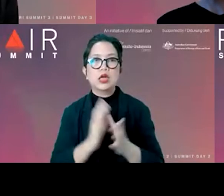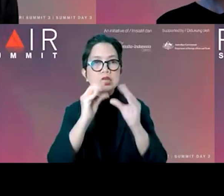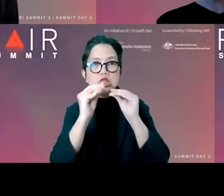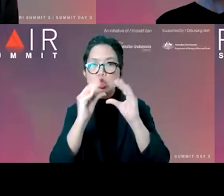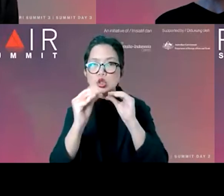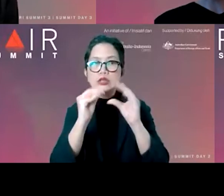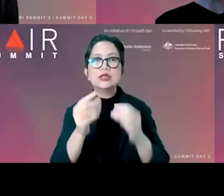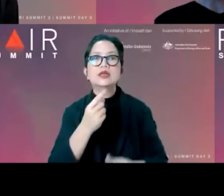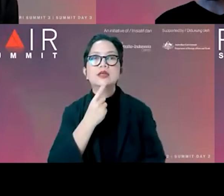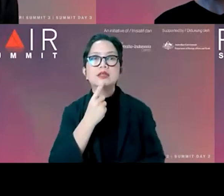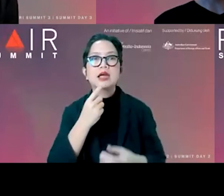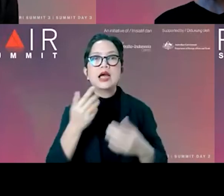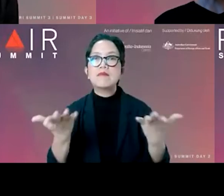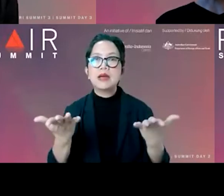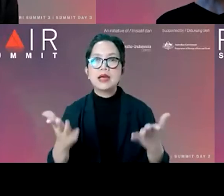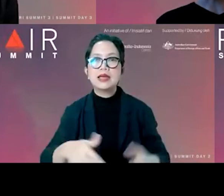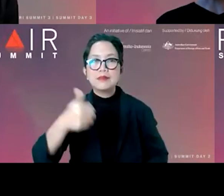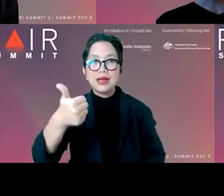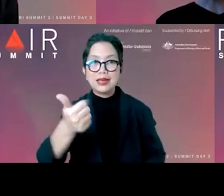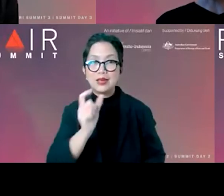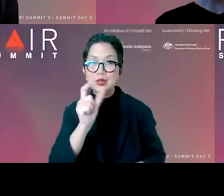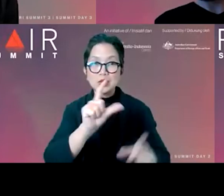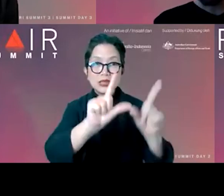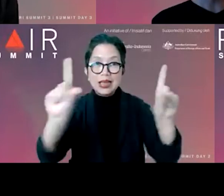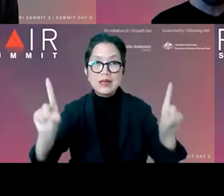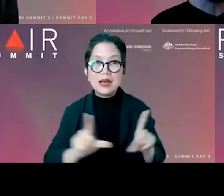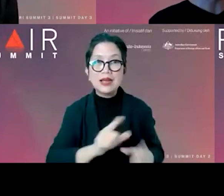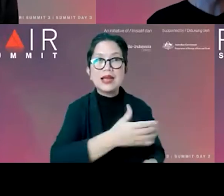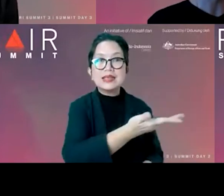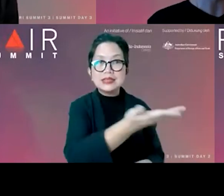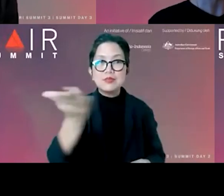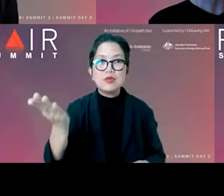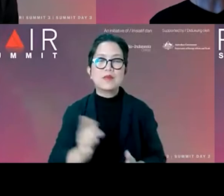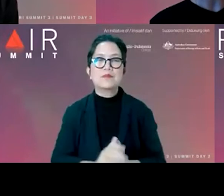than just people attacking them. Yeah.